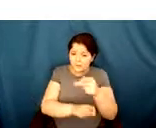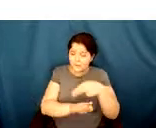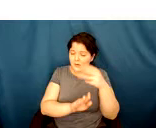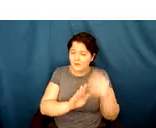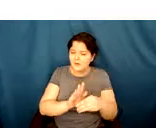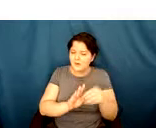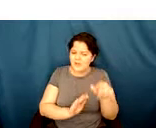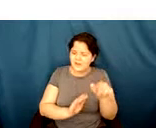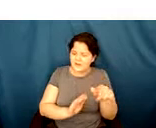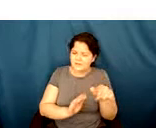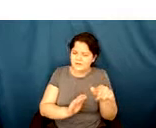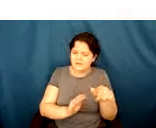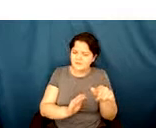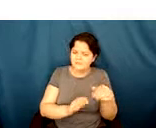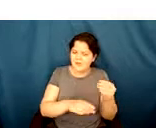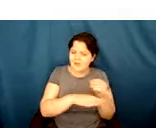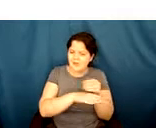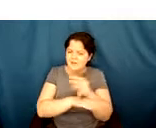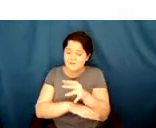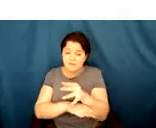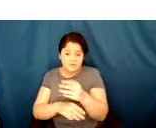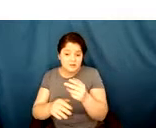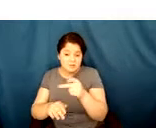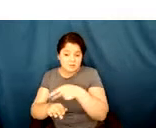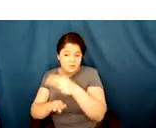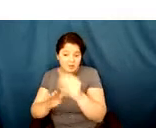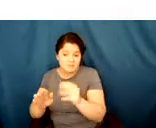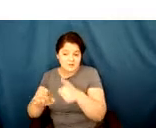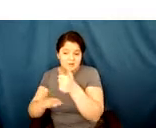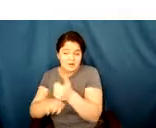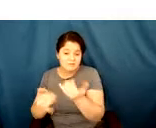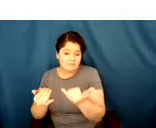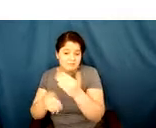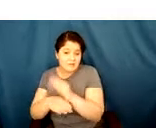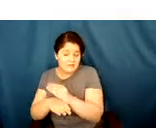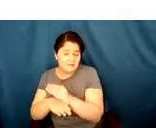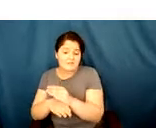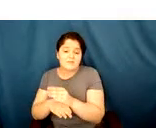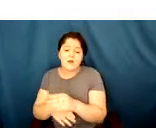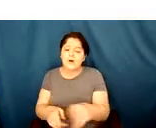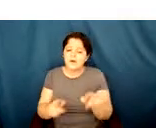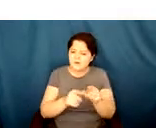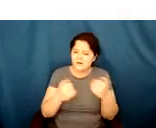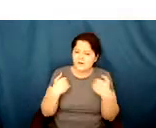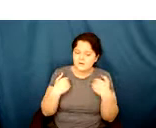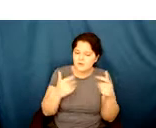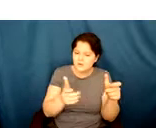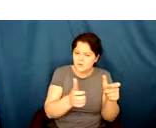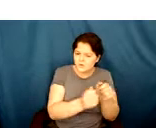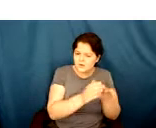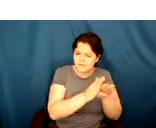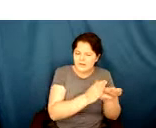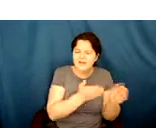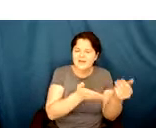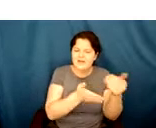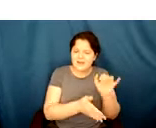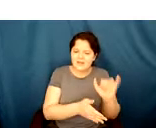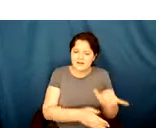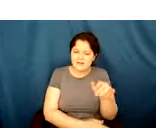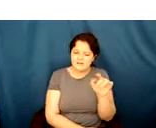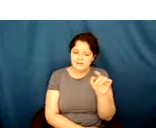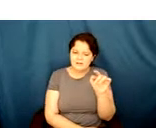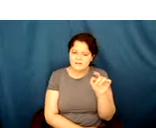led to the project we're talking about tonight. And then we have joint development again, which is transit-oriented